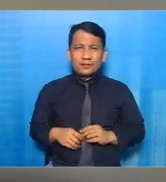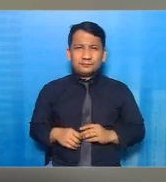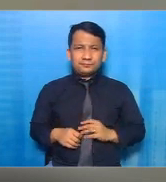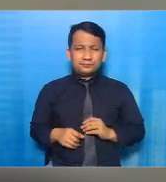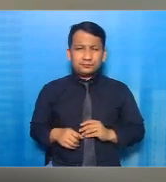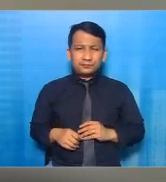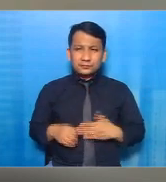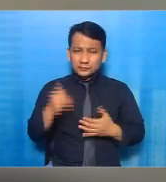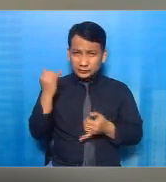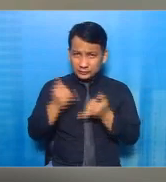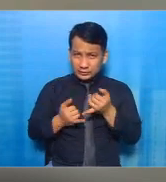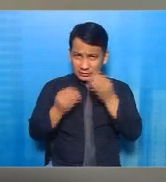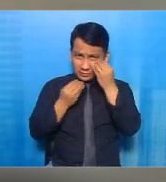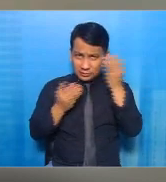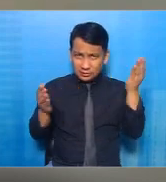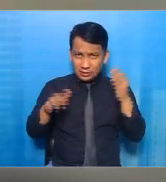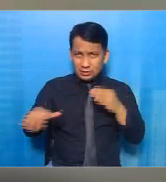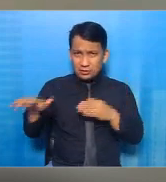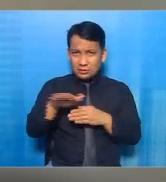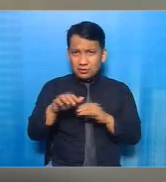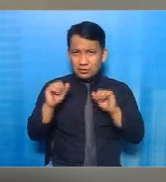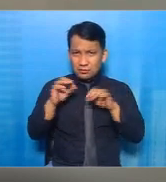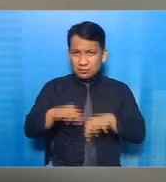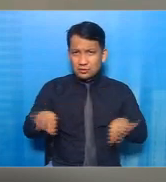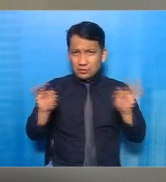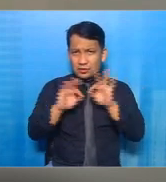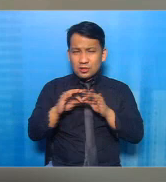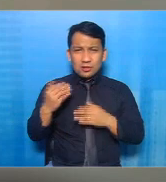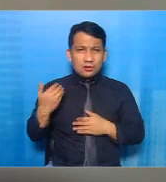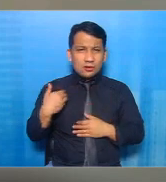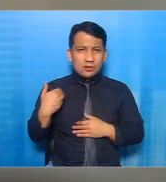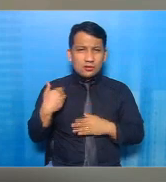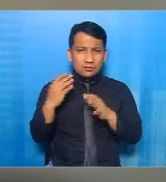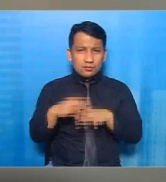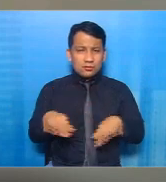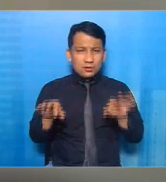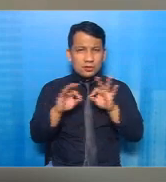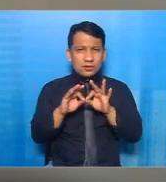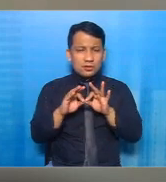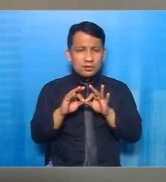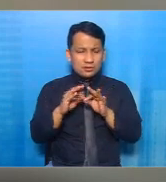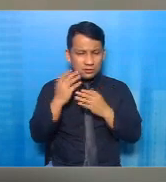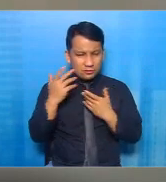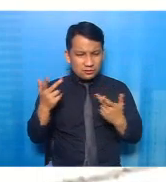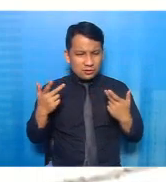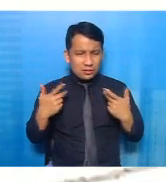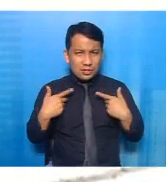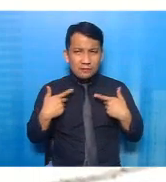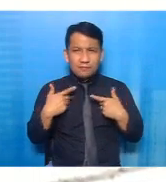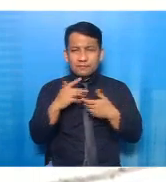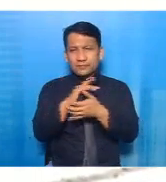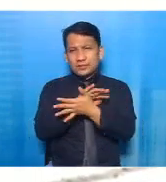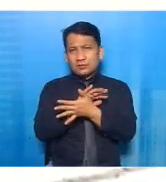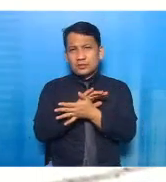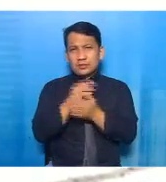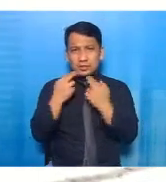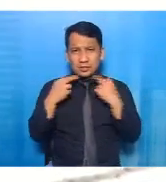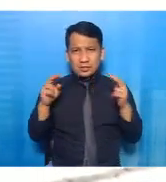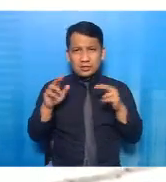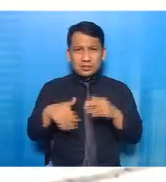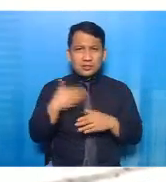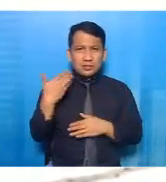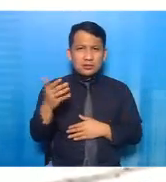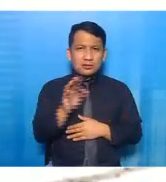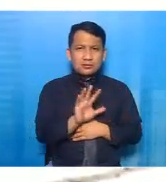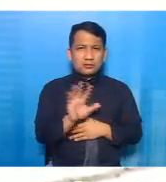that you want to be if you have pneumonia or if you have COVID. Nagbabalita mula